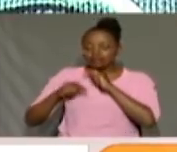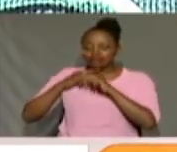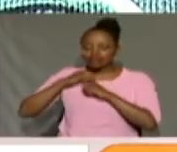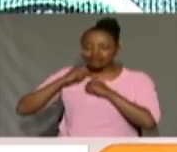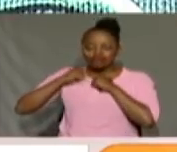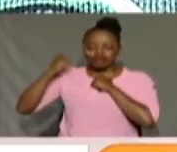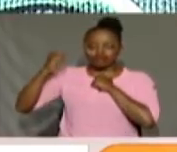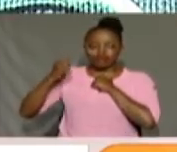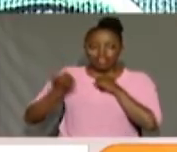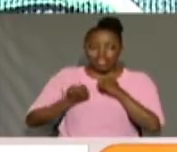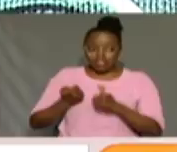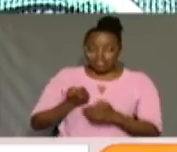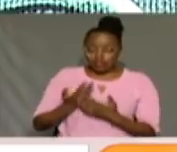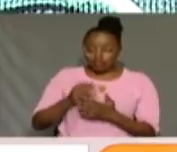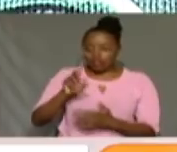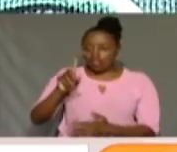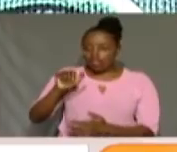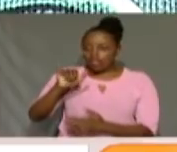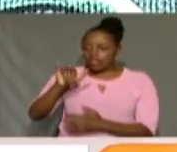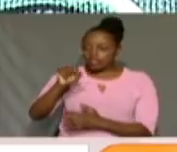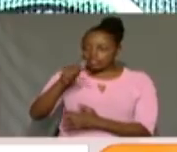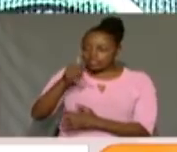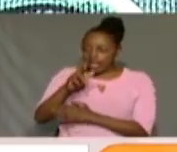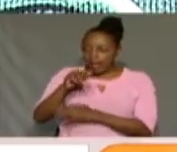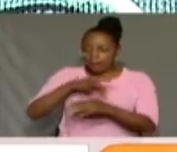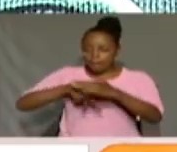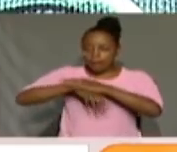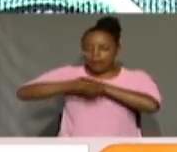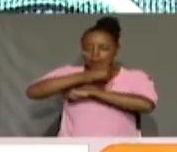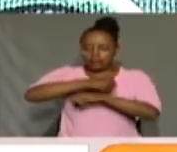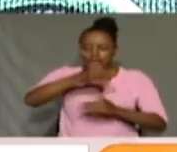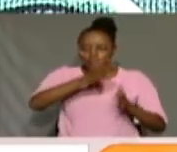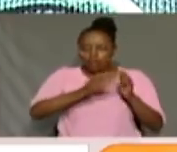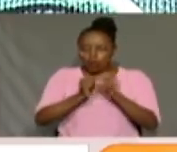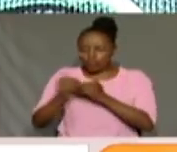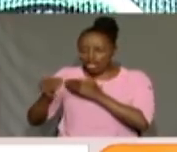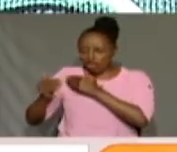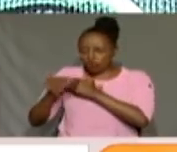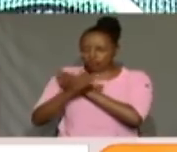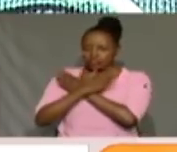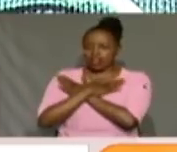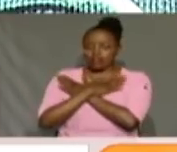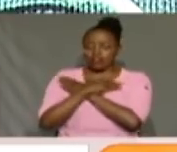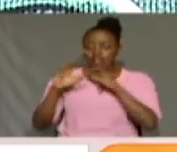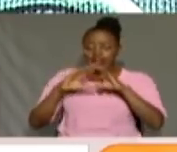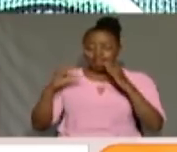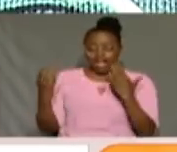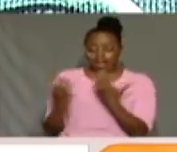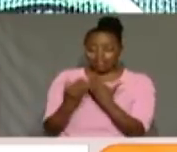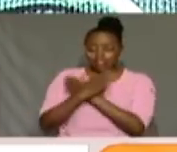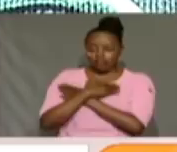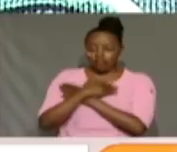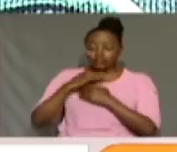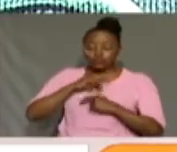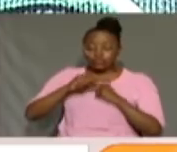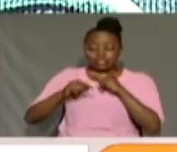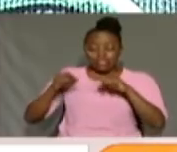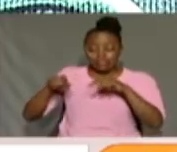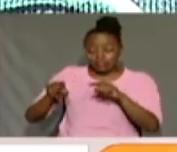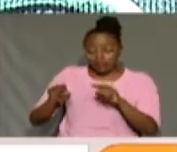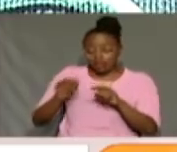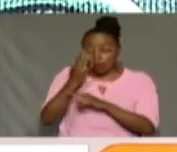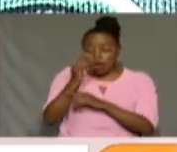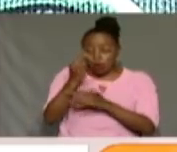home. The girl, a pupil of Daystar Primary School, is said to have plotted with her close friend and classmate to take their lives in